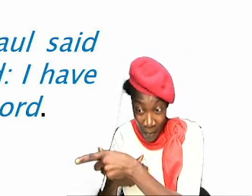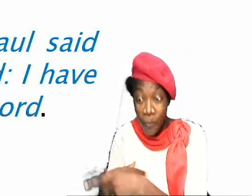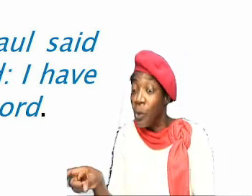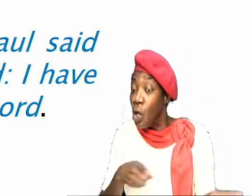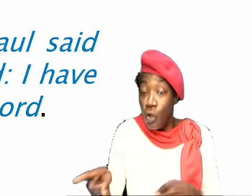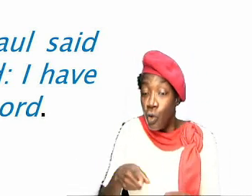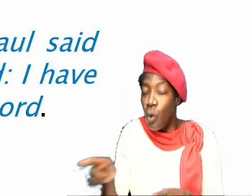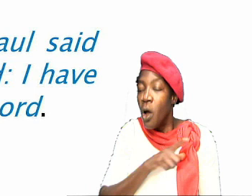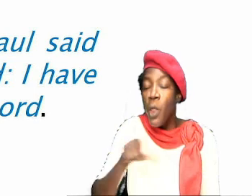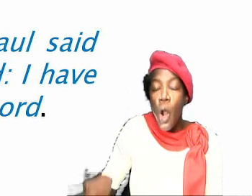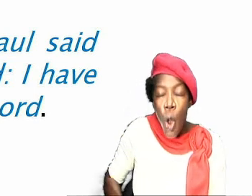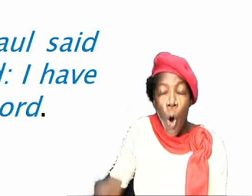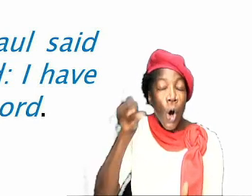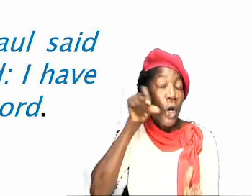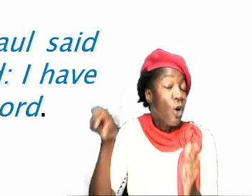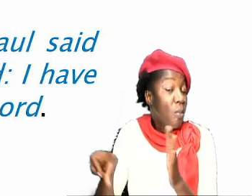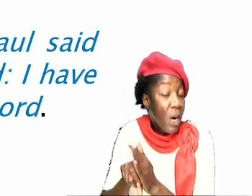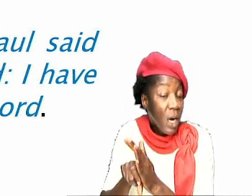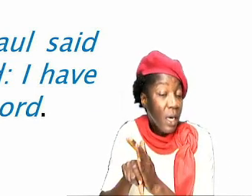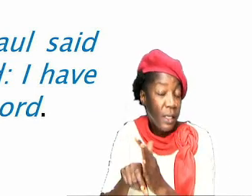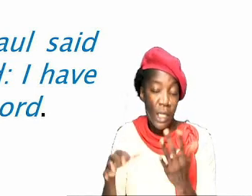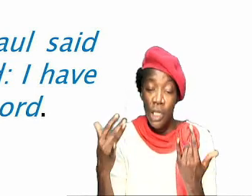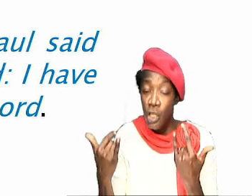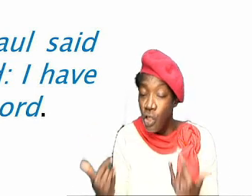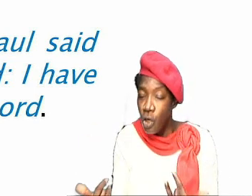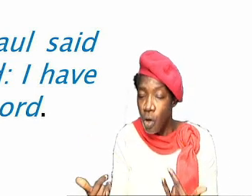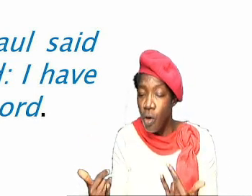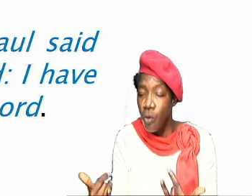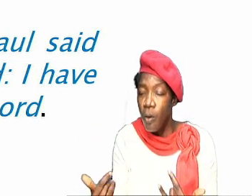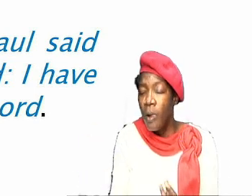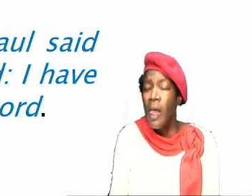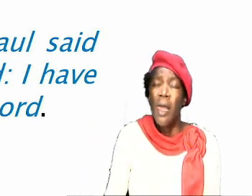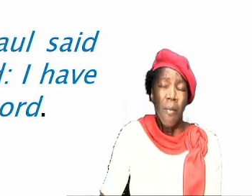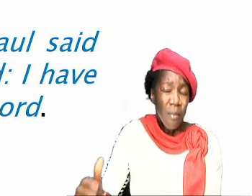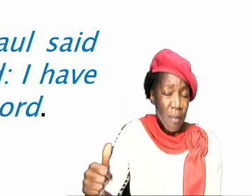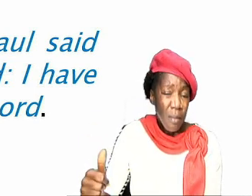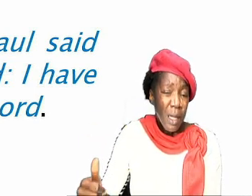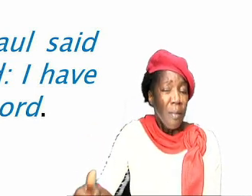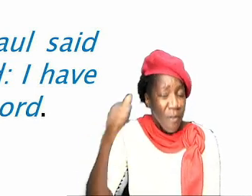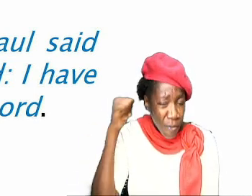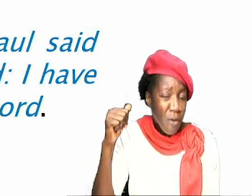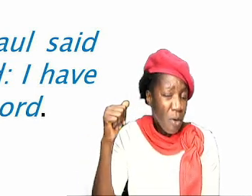Lord's commandment. Now, in our previous week,